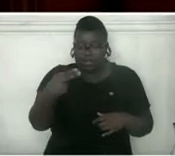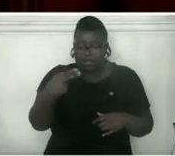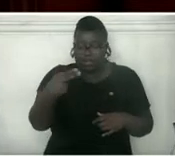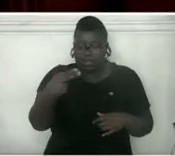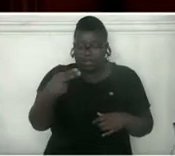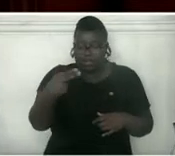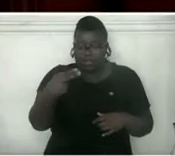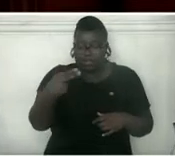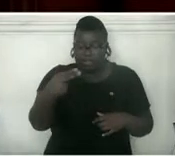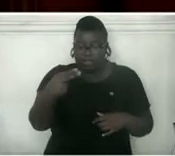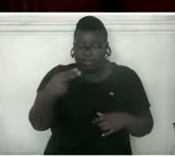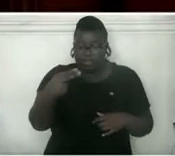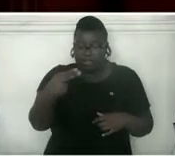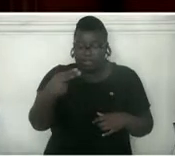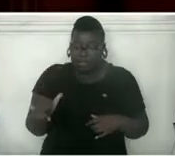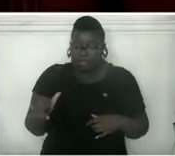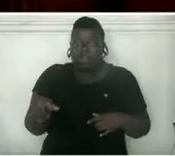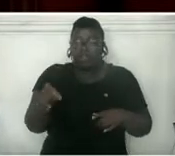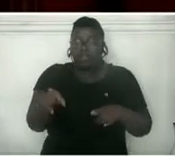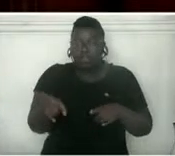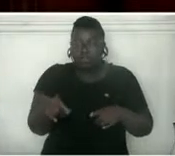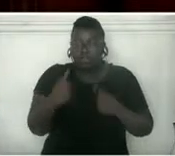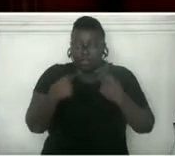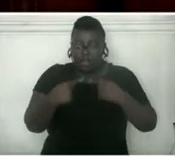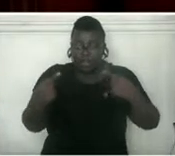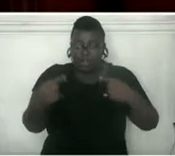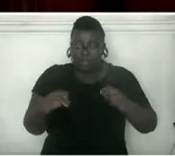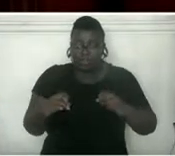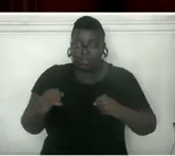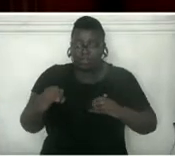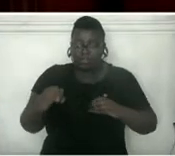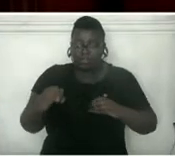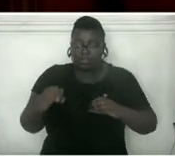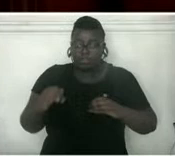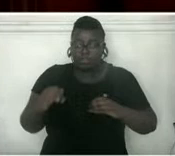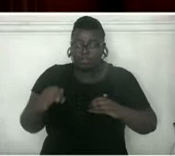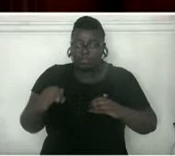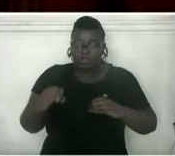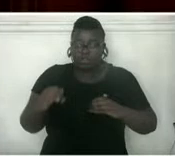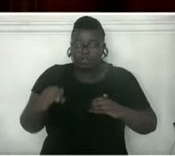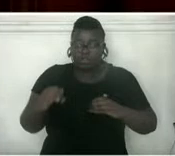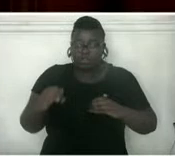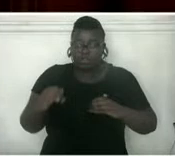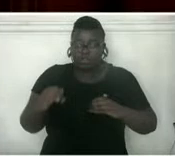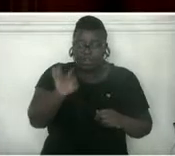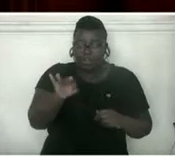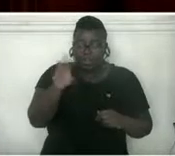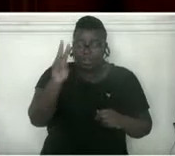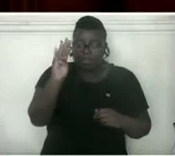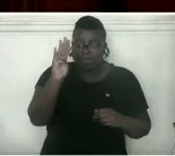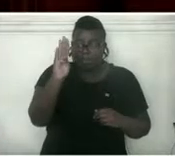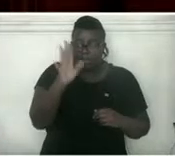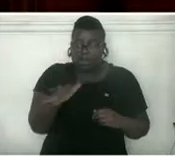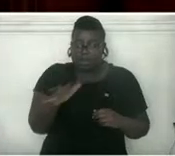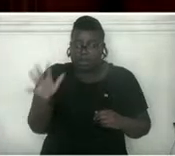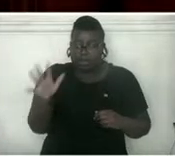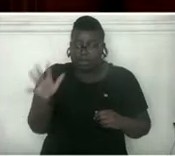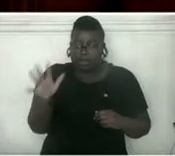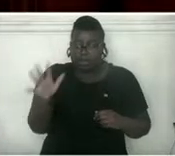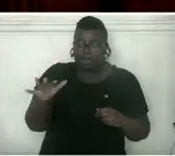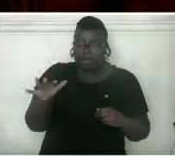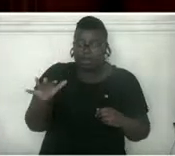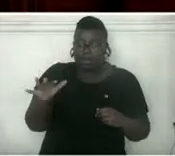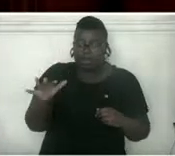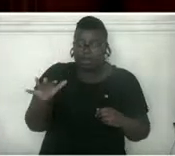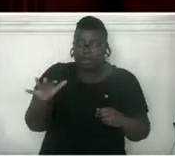to announce that the construction of the 1.3 billion oil plants